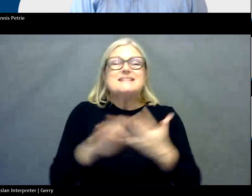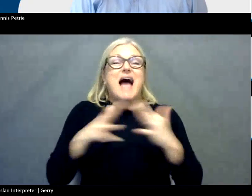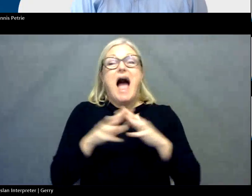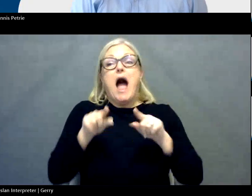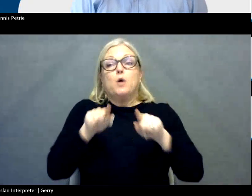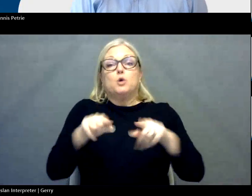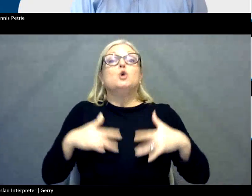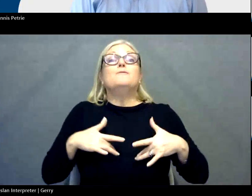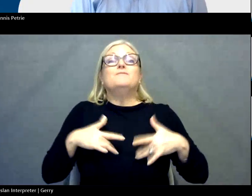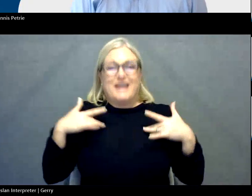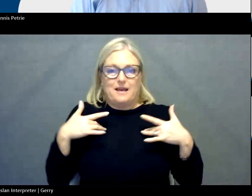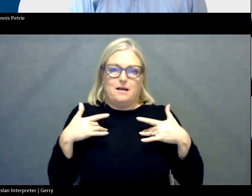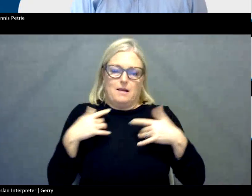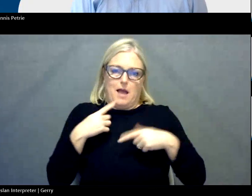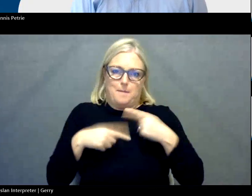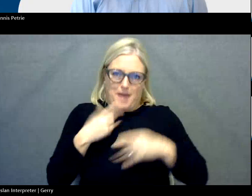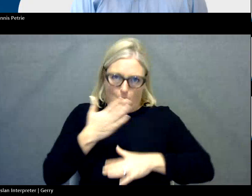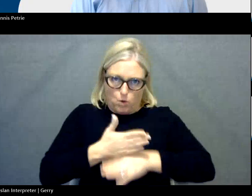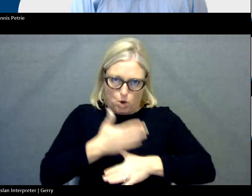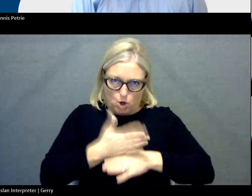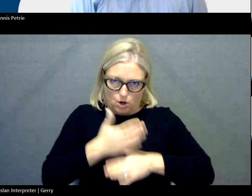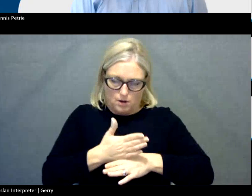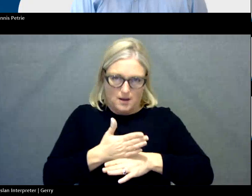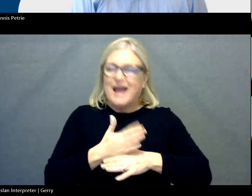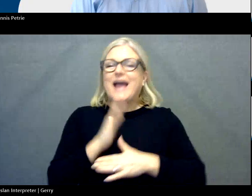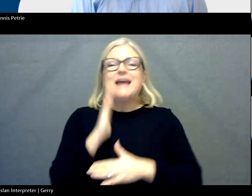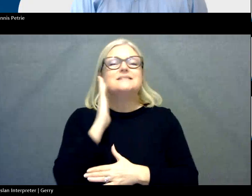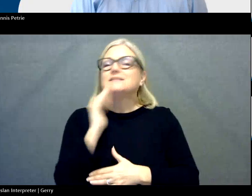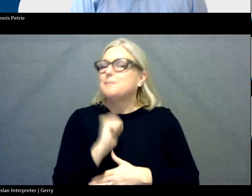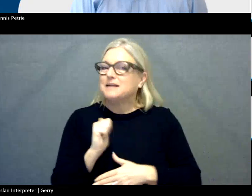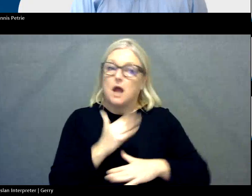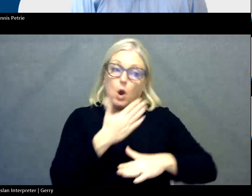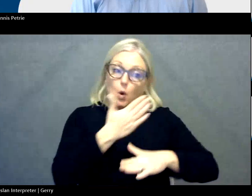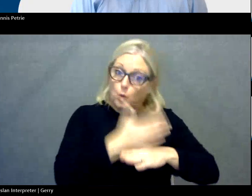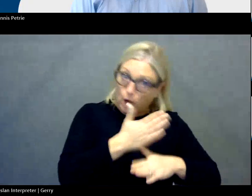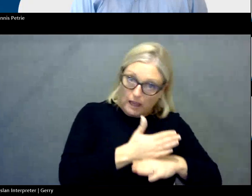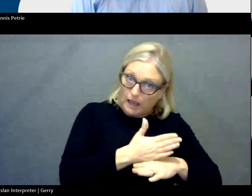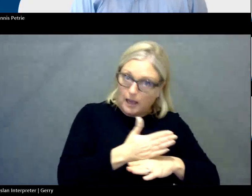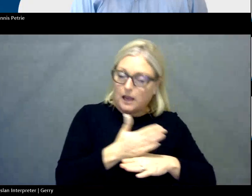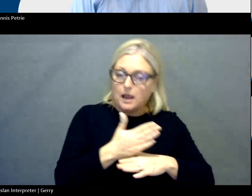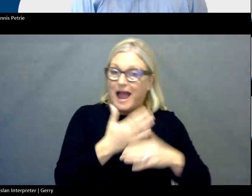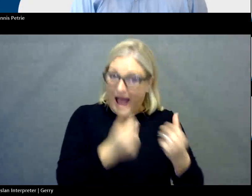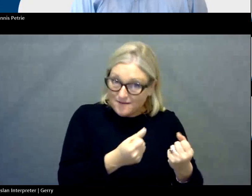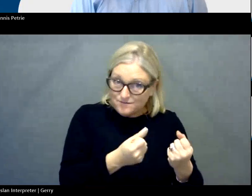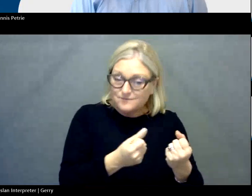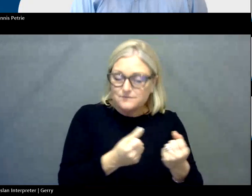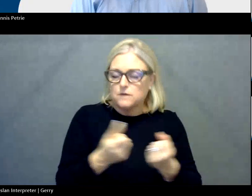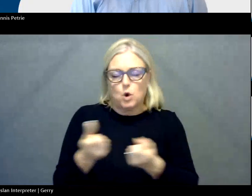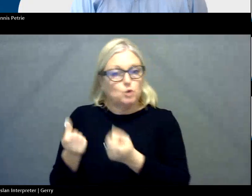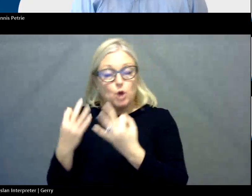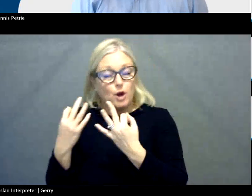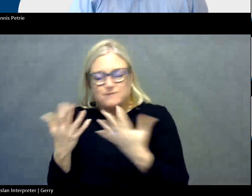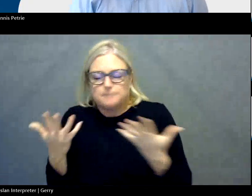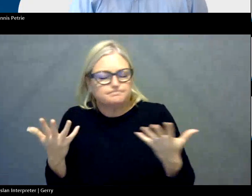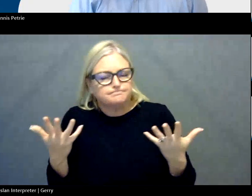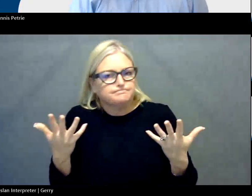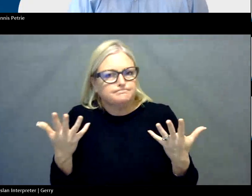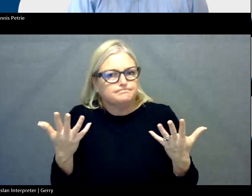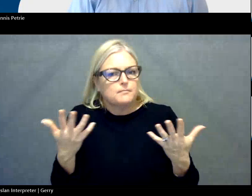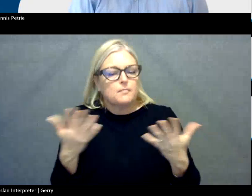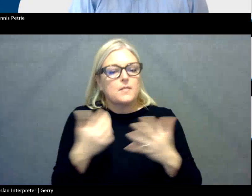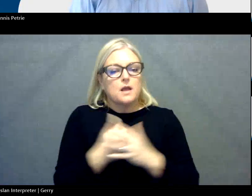work situation rather than whether you're working or not. And maybe someone else can extend on that because we worked